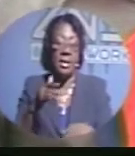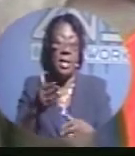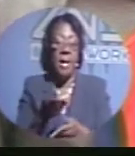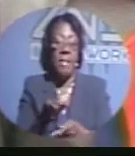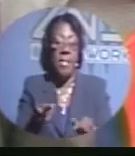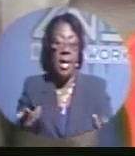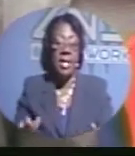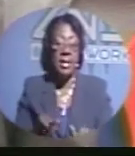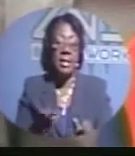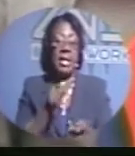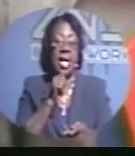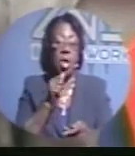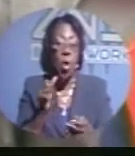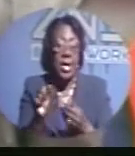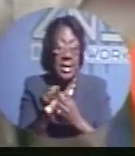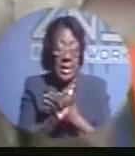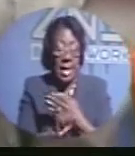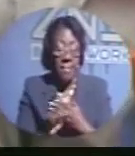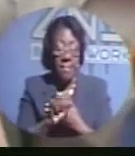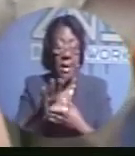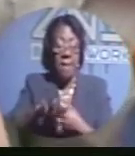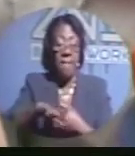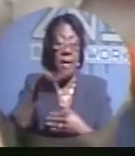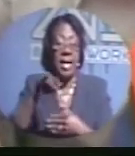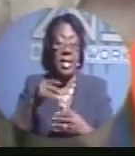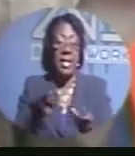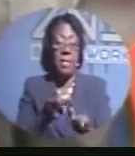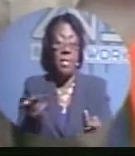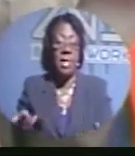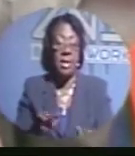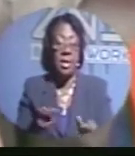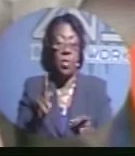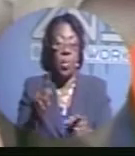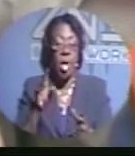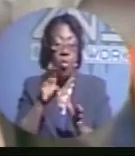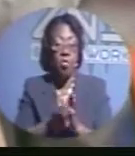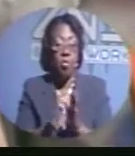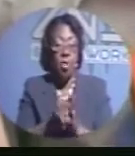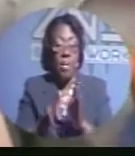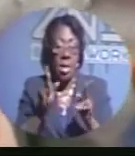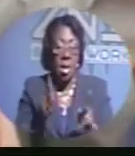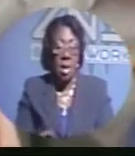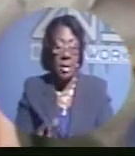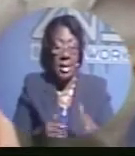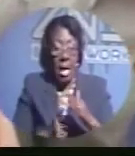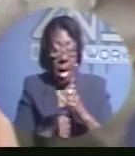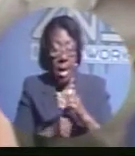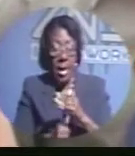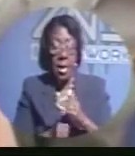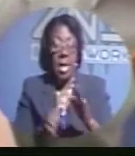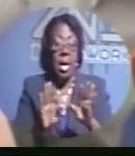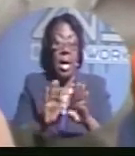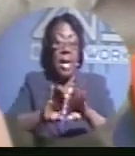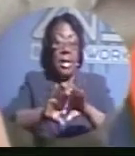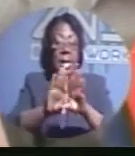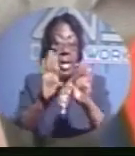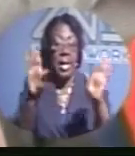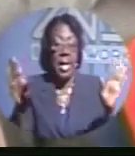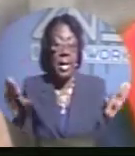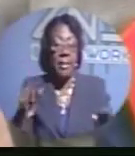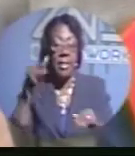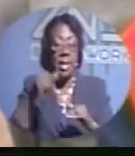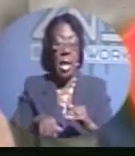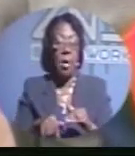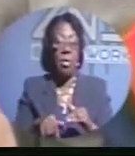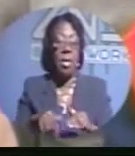safe, finding these places that would harbor criminals, and we want to clear them down. We want to have them removed. These properties